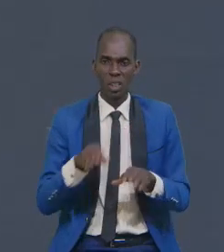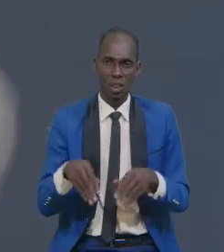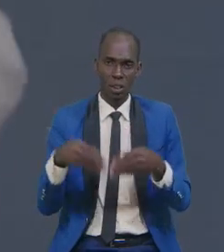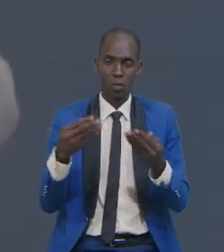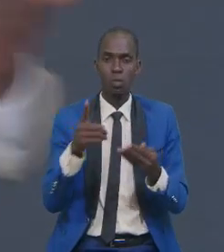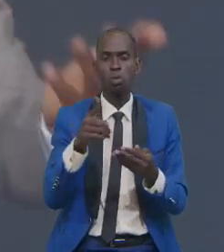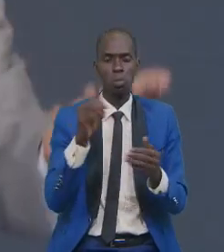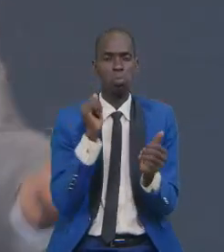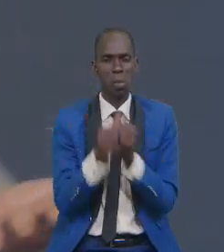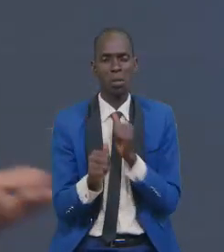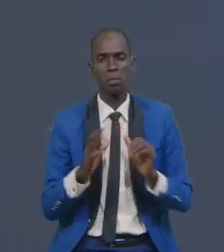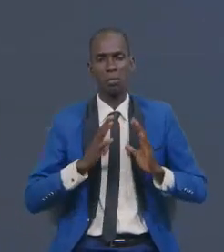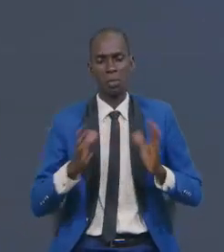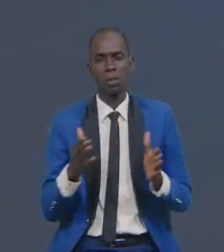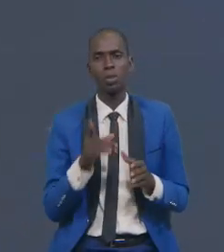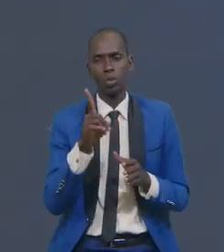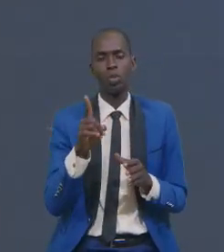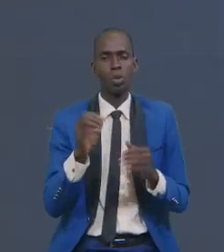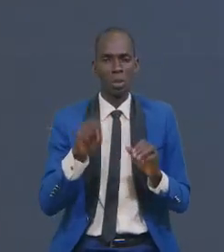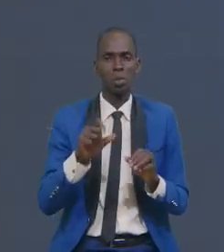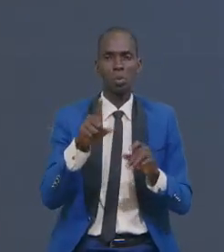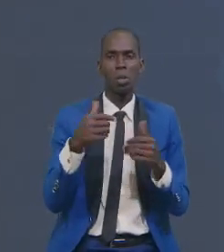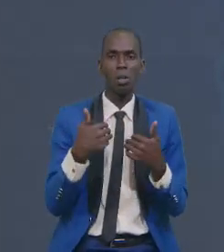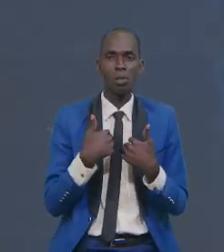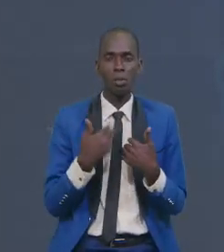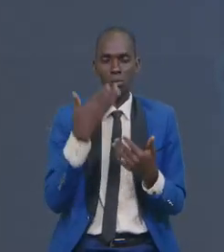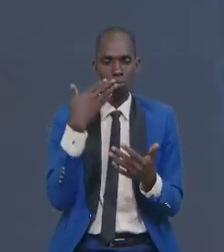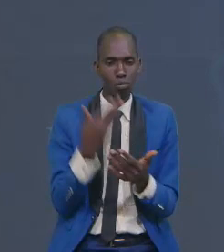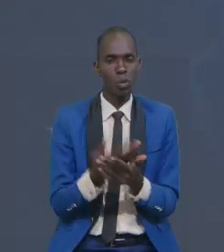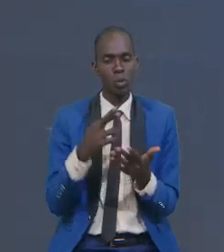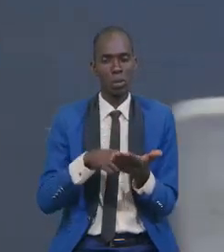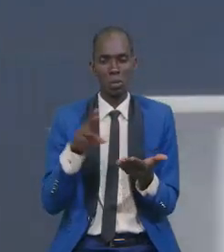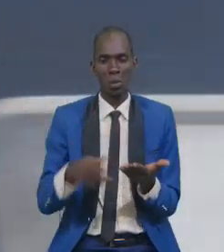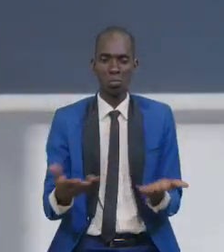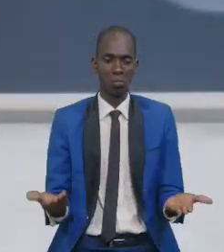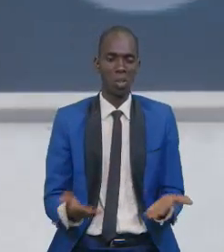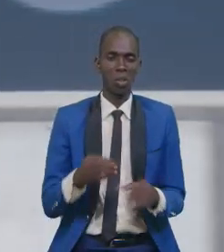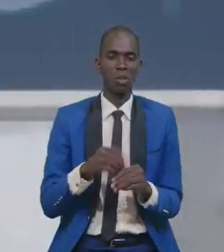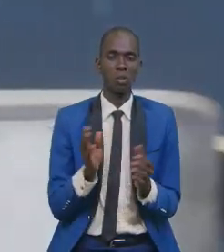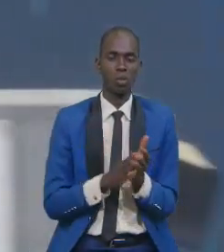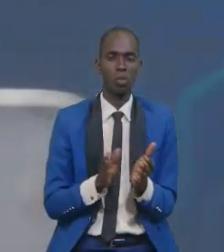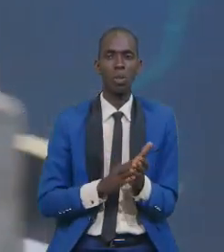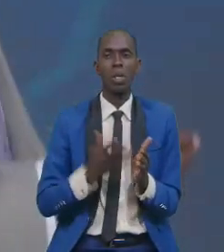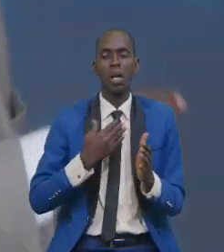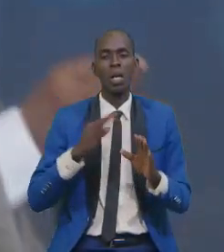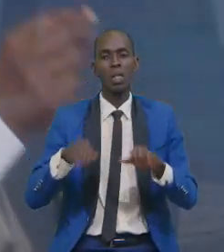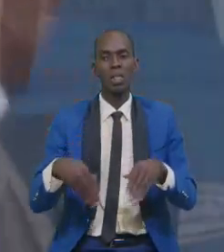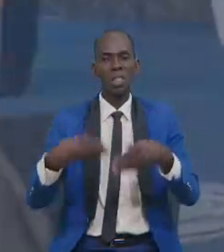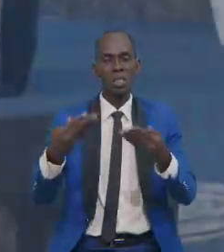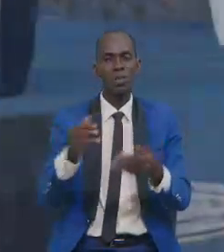passed. Yes, you have a good grade here. And they give you a